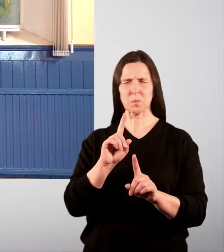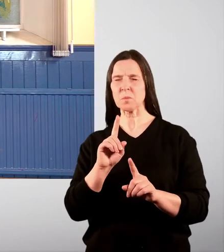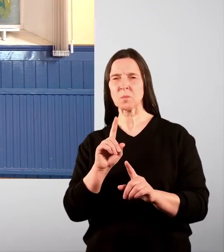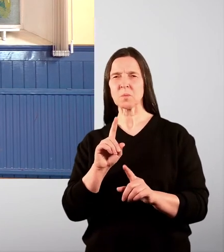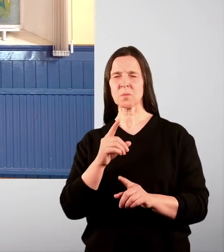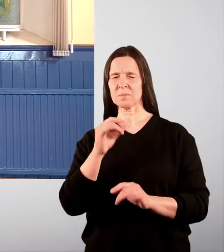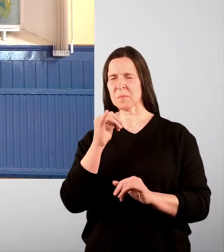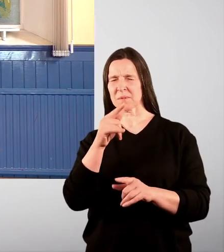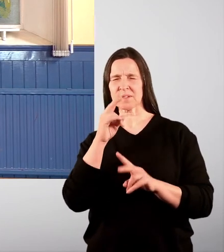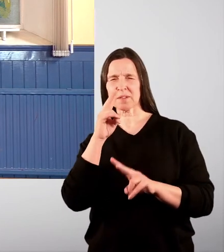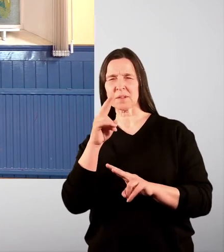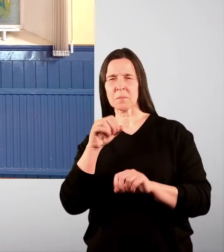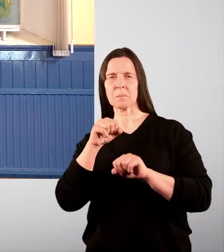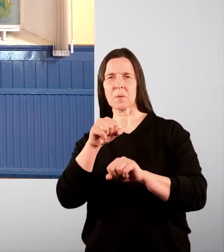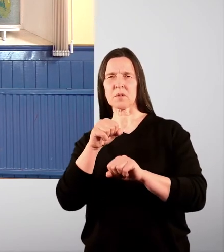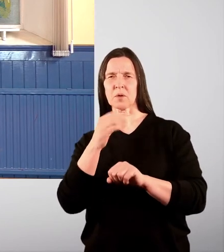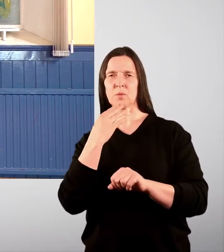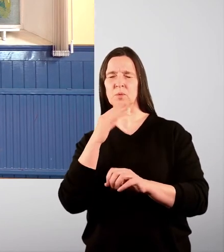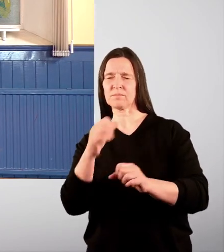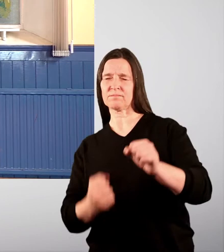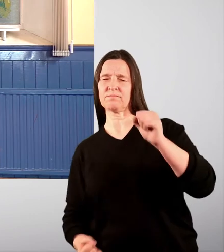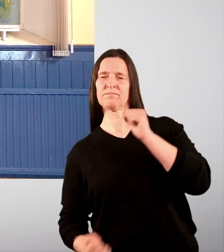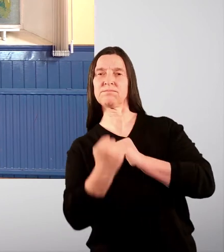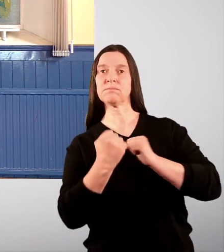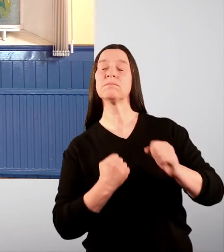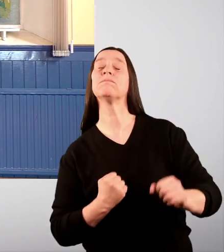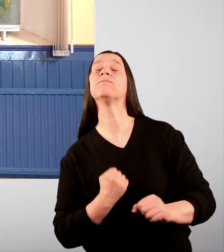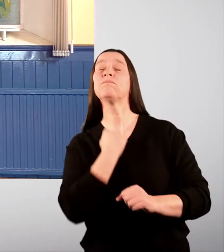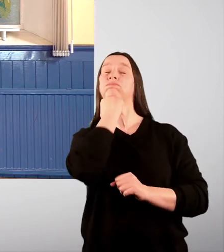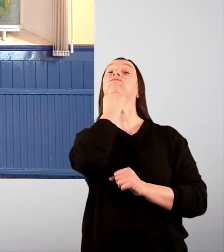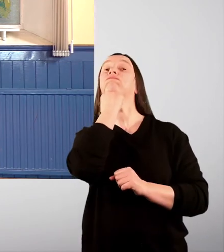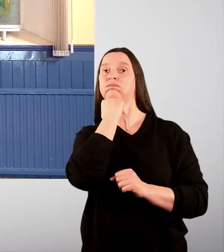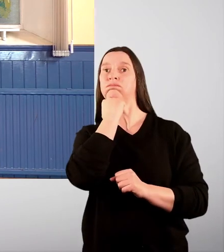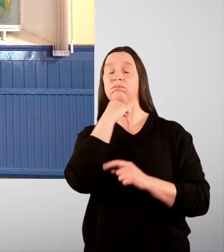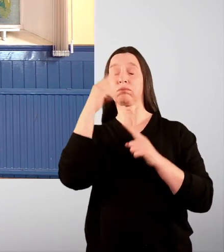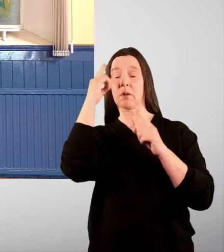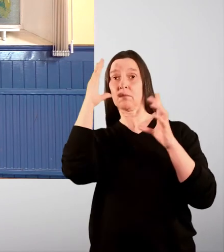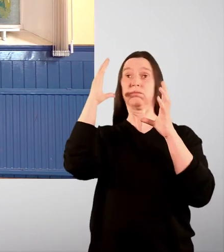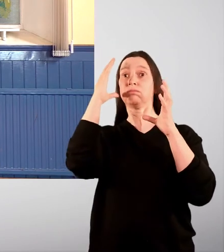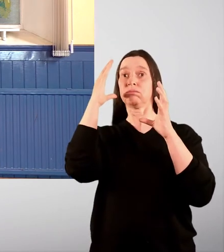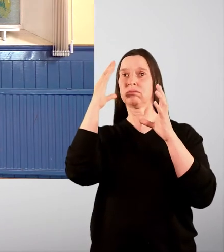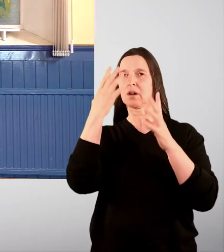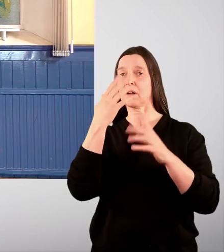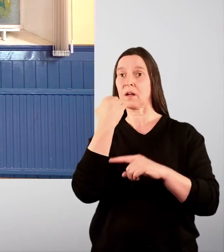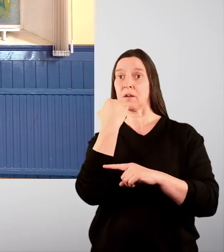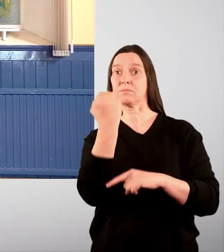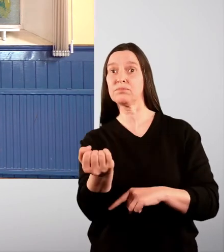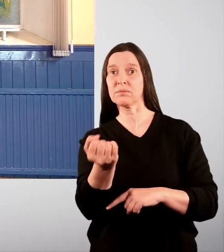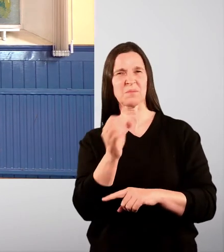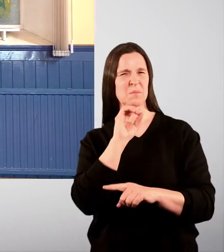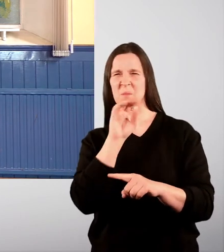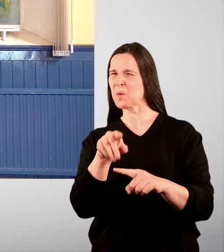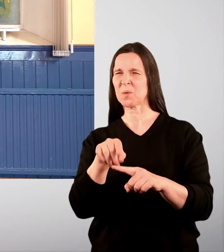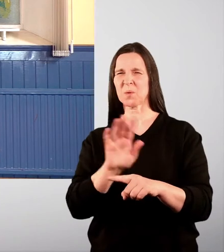solid bone, but it's actually one of the best places. If you think of boxers, boxers will go in for a knockout punch and will strike a